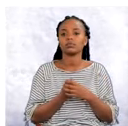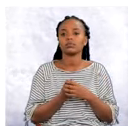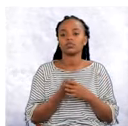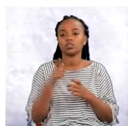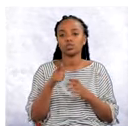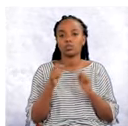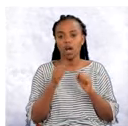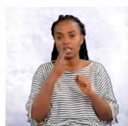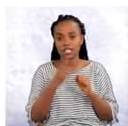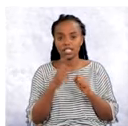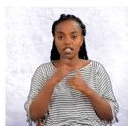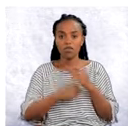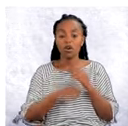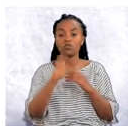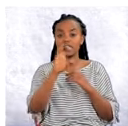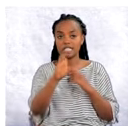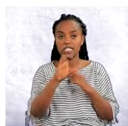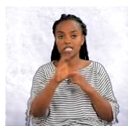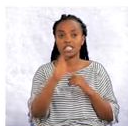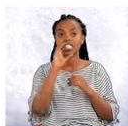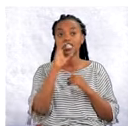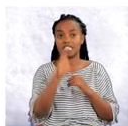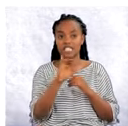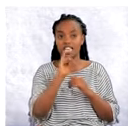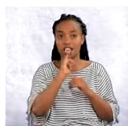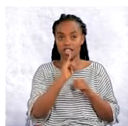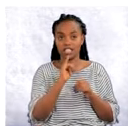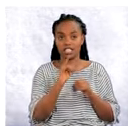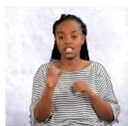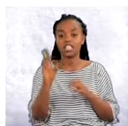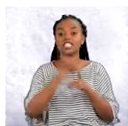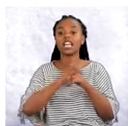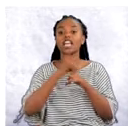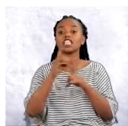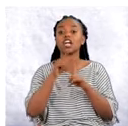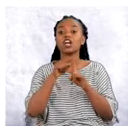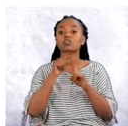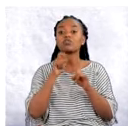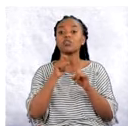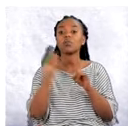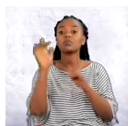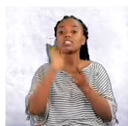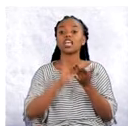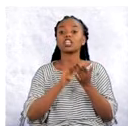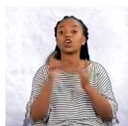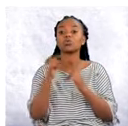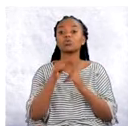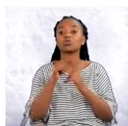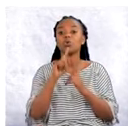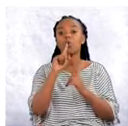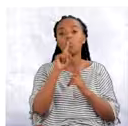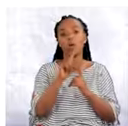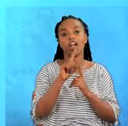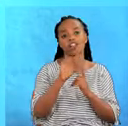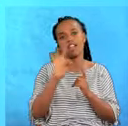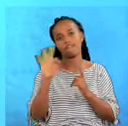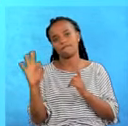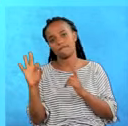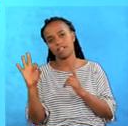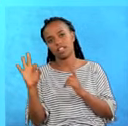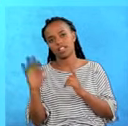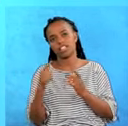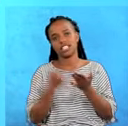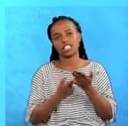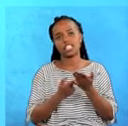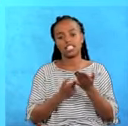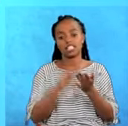you can see that the value of C is the distance from center to one of the focus. This